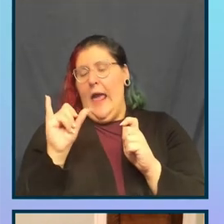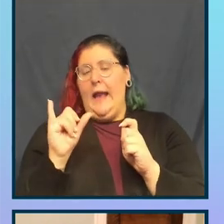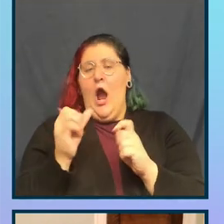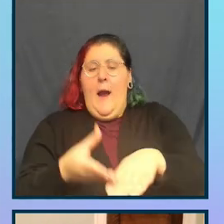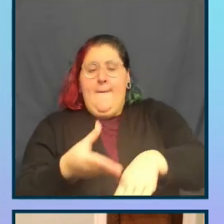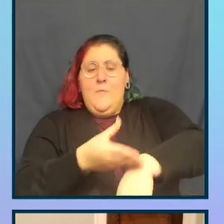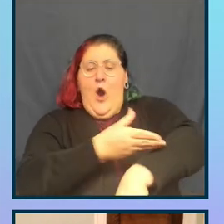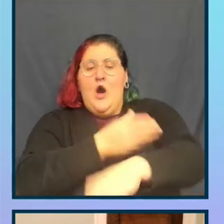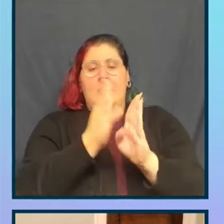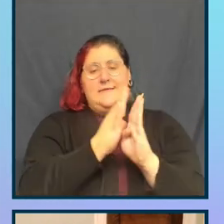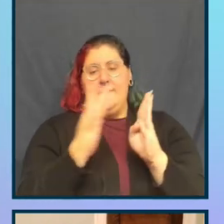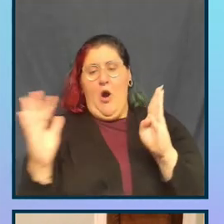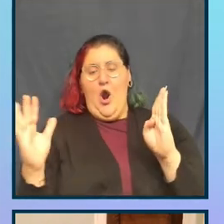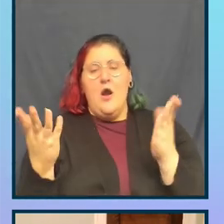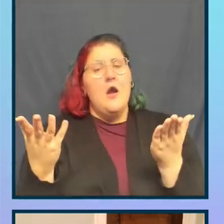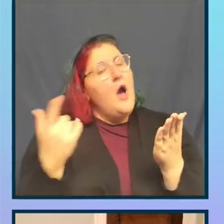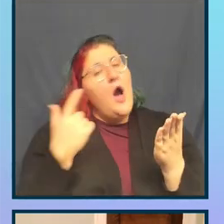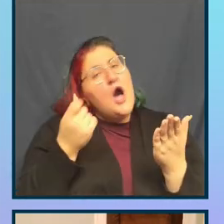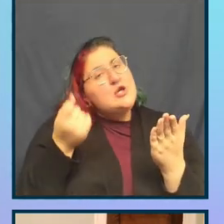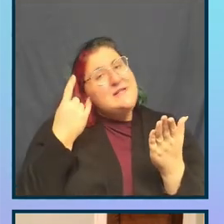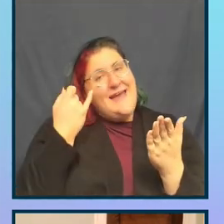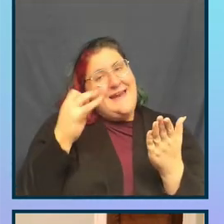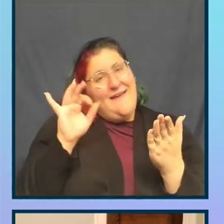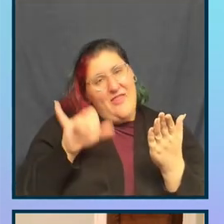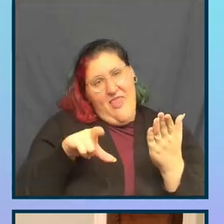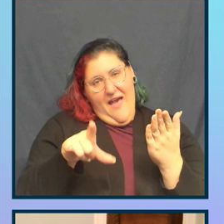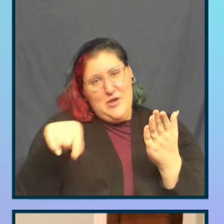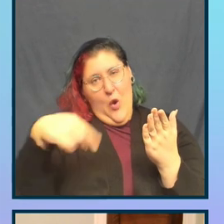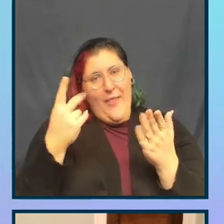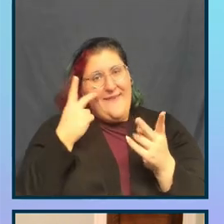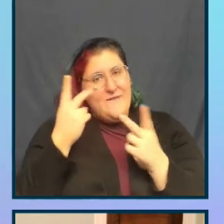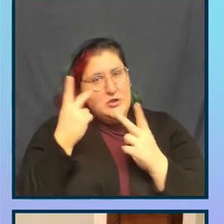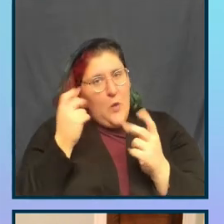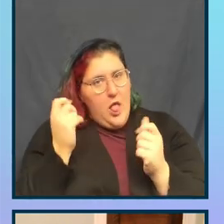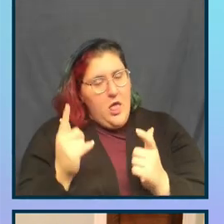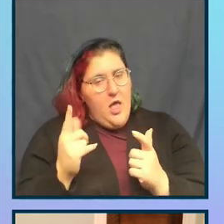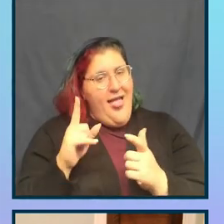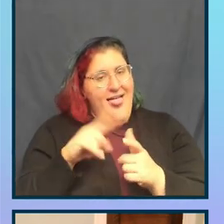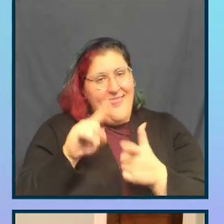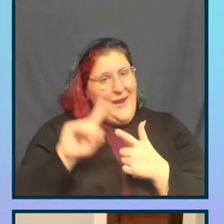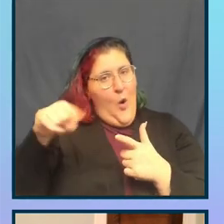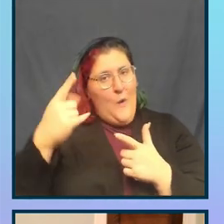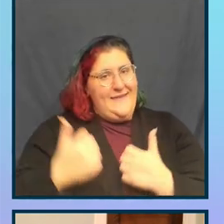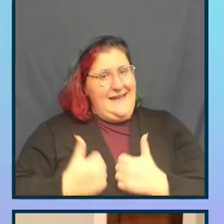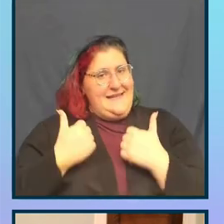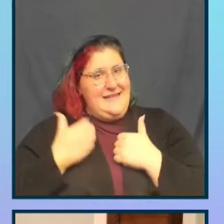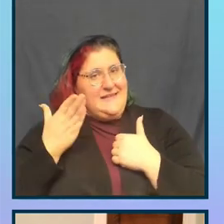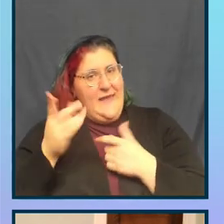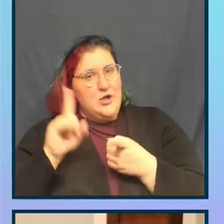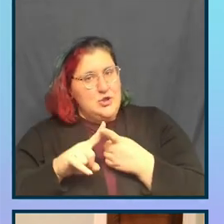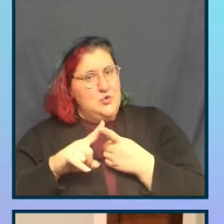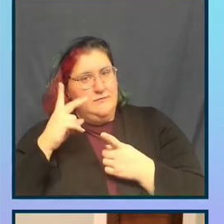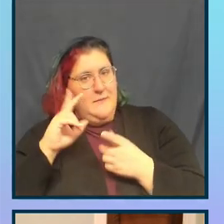only exists inside CSS, you're only providing context for sighted users. So this progress bar is inaccessible to